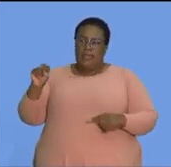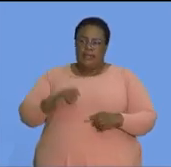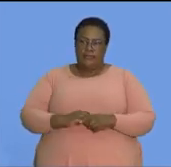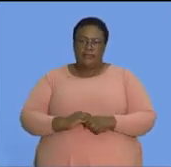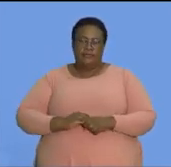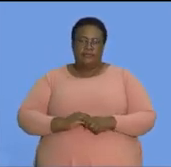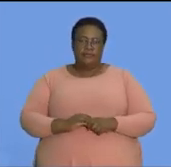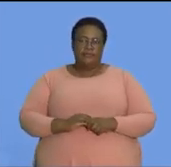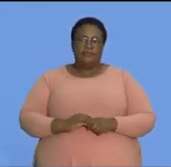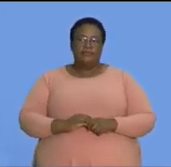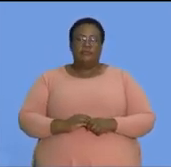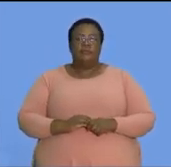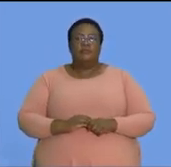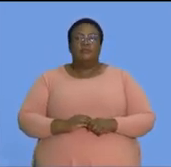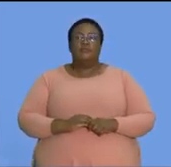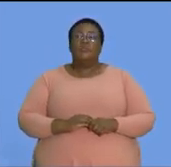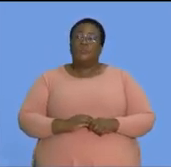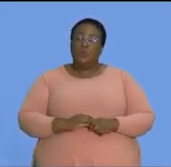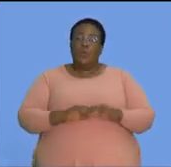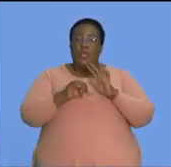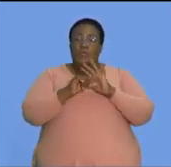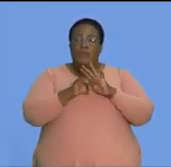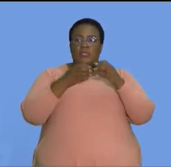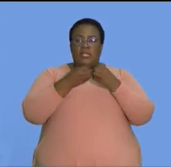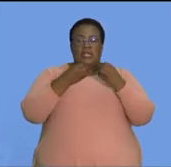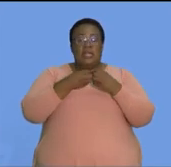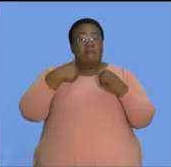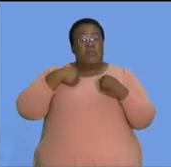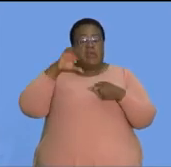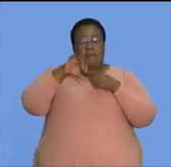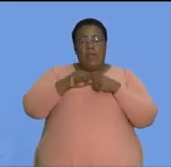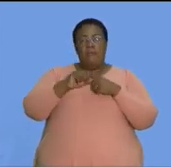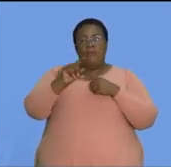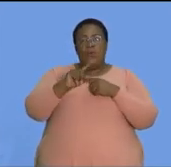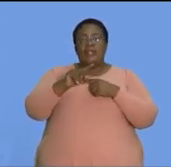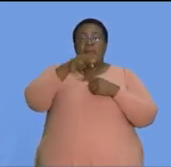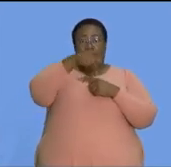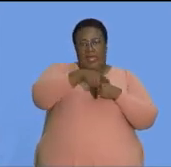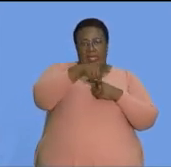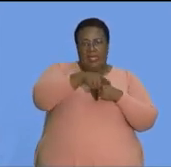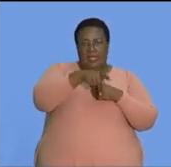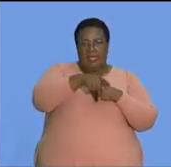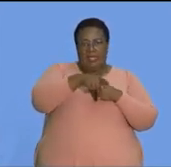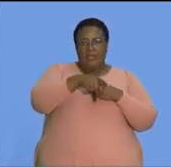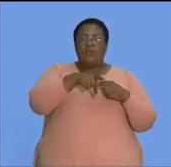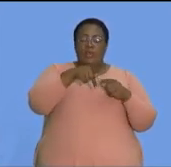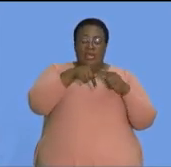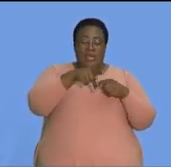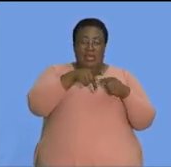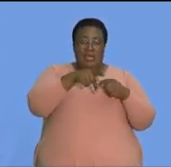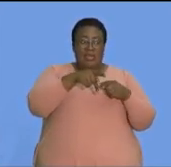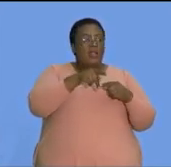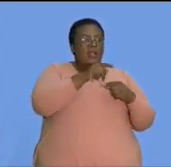by N, right? And the big thing that I'm trying to find here is the value of P. How much did I start